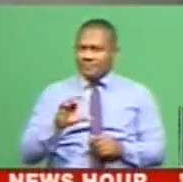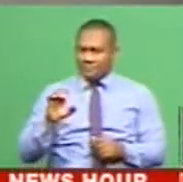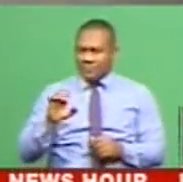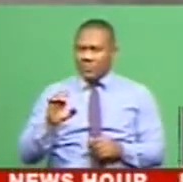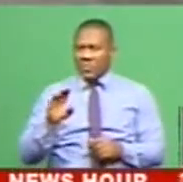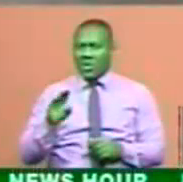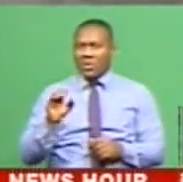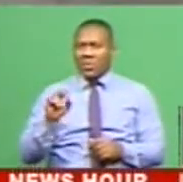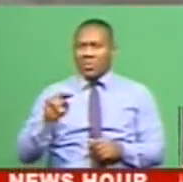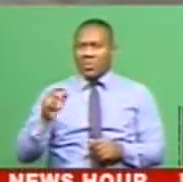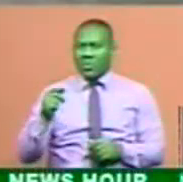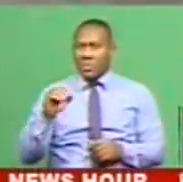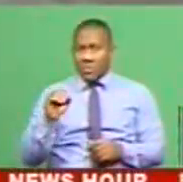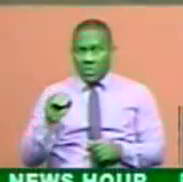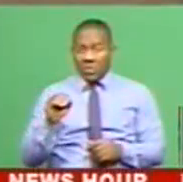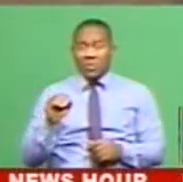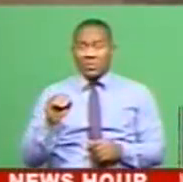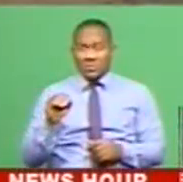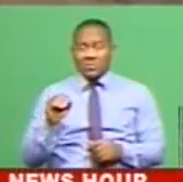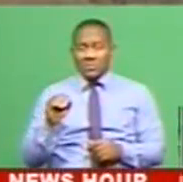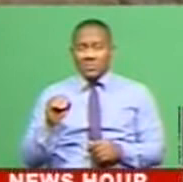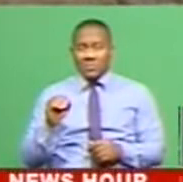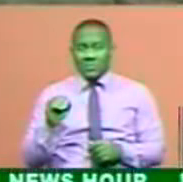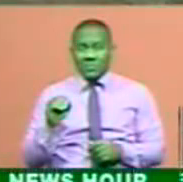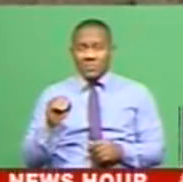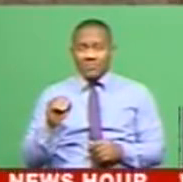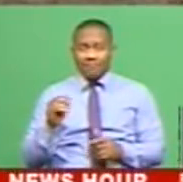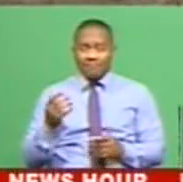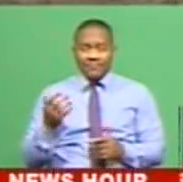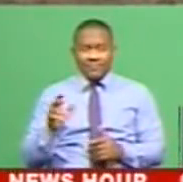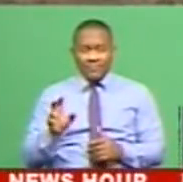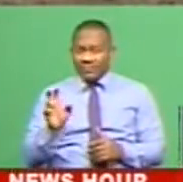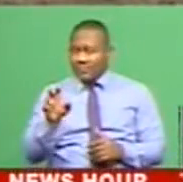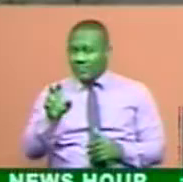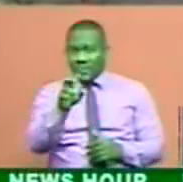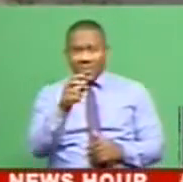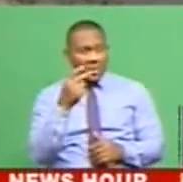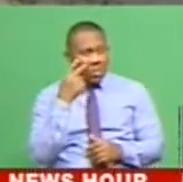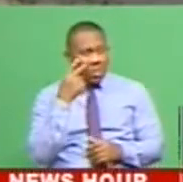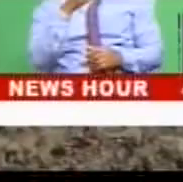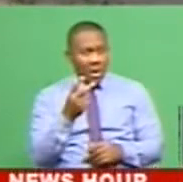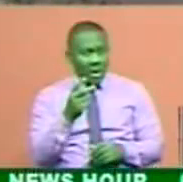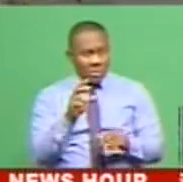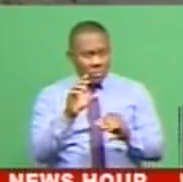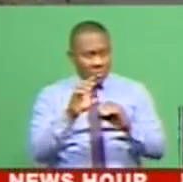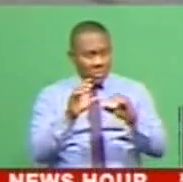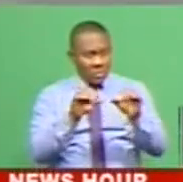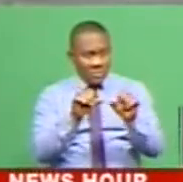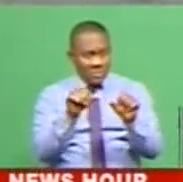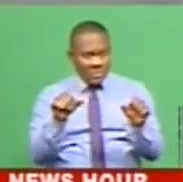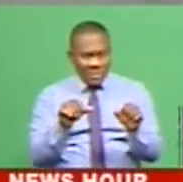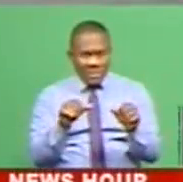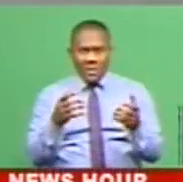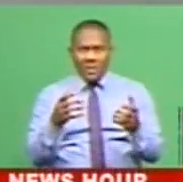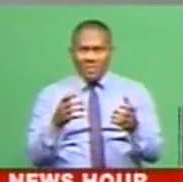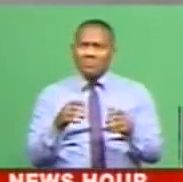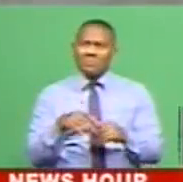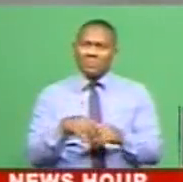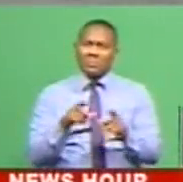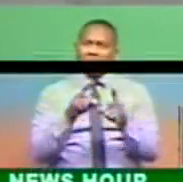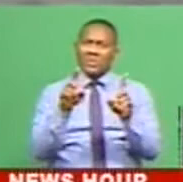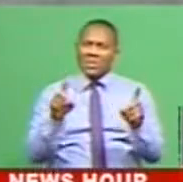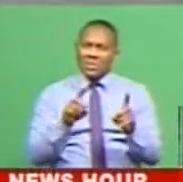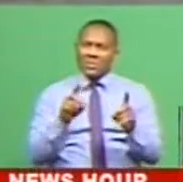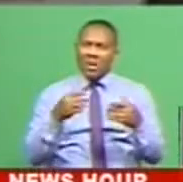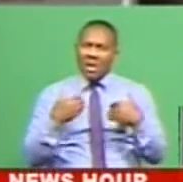Bongo, Mr. Peter Ayimbisa Ayamga, who toured some of the construction sites, said the district will get about 40